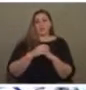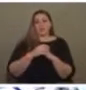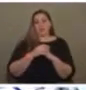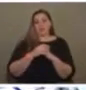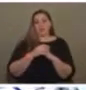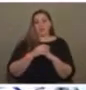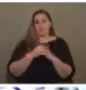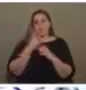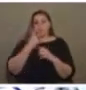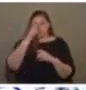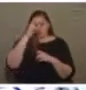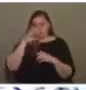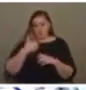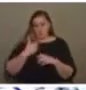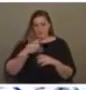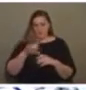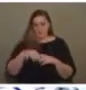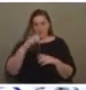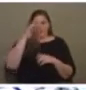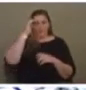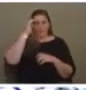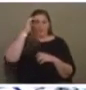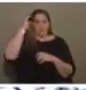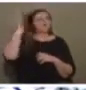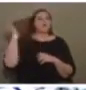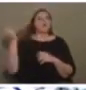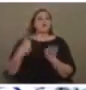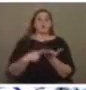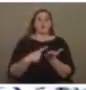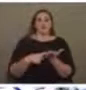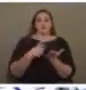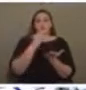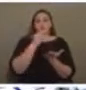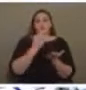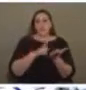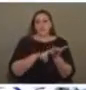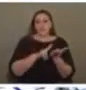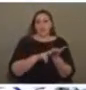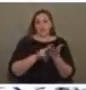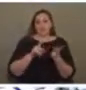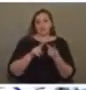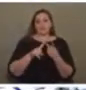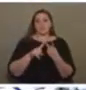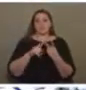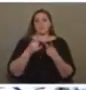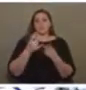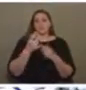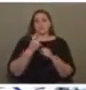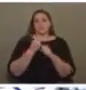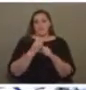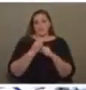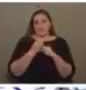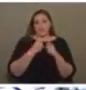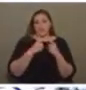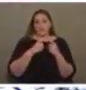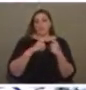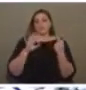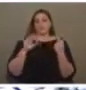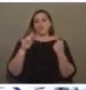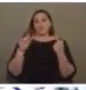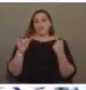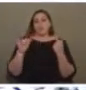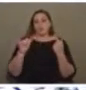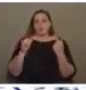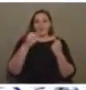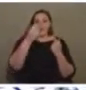unequivocally. Similarly, I mean, you discussed a little bit about food stamps, receipt. In Florida, food